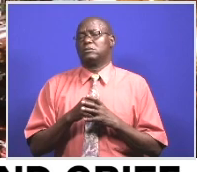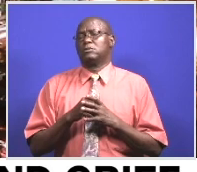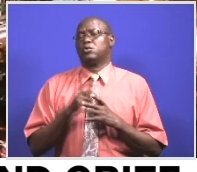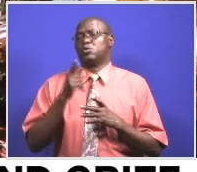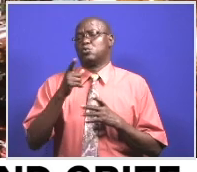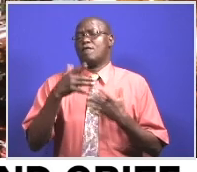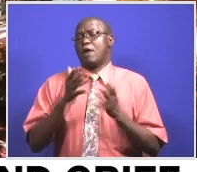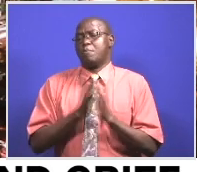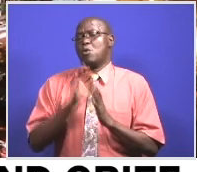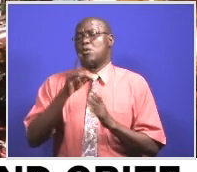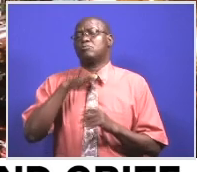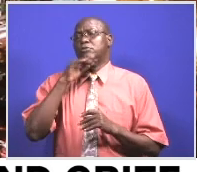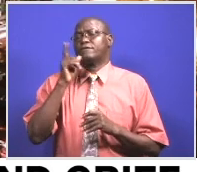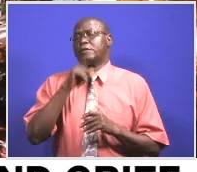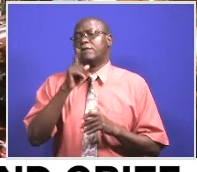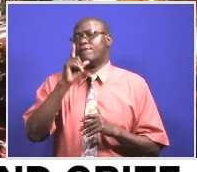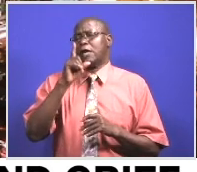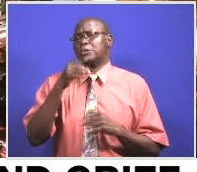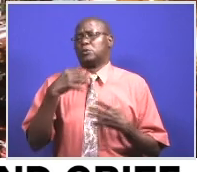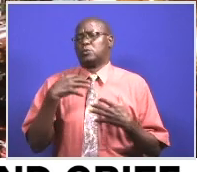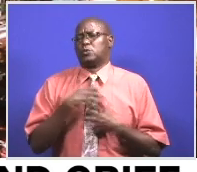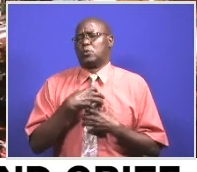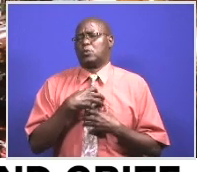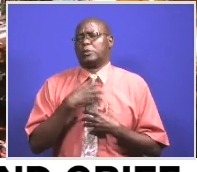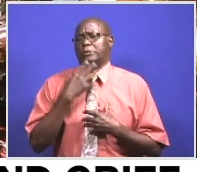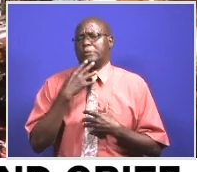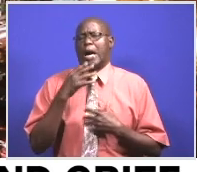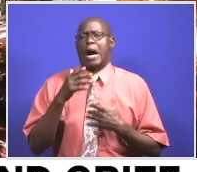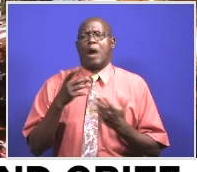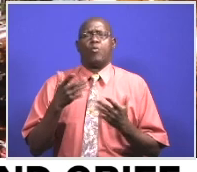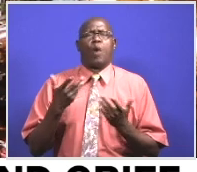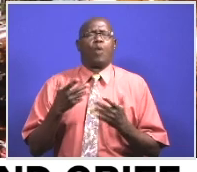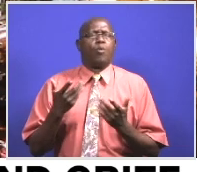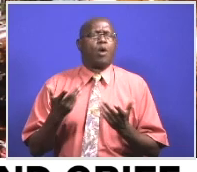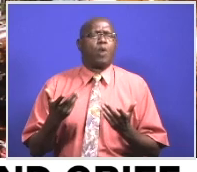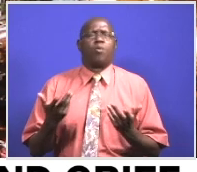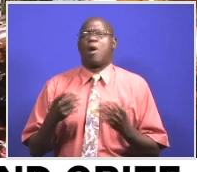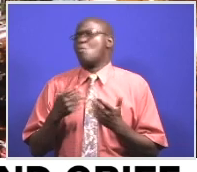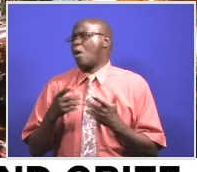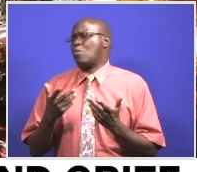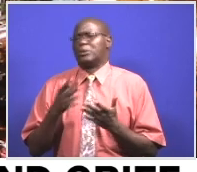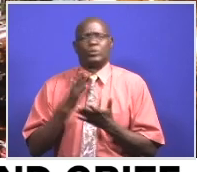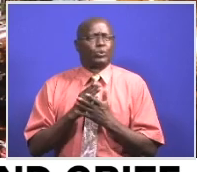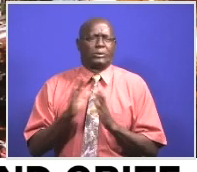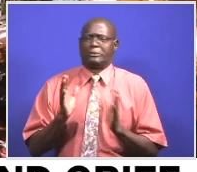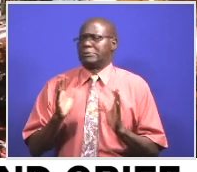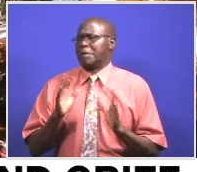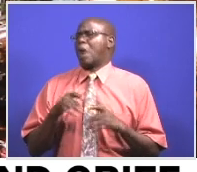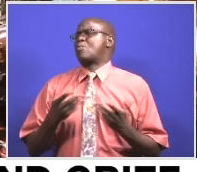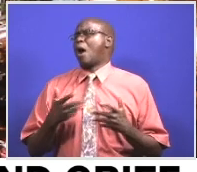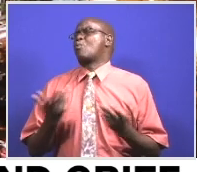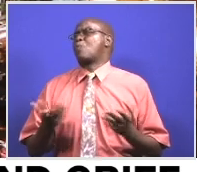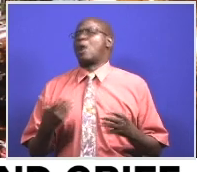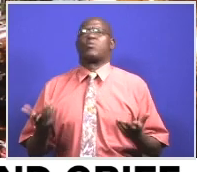You are in denial. How can this happen to me? No, it is not true. I remember